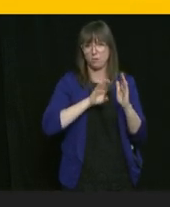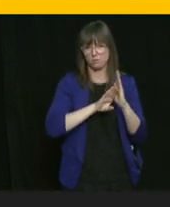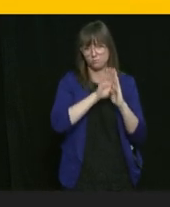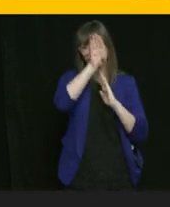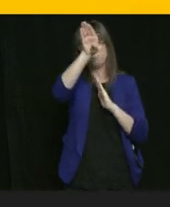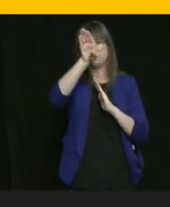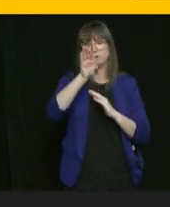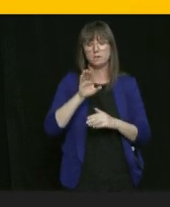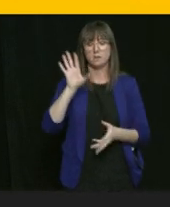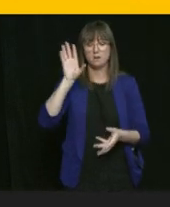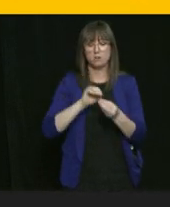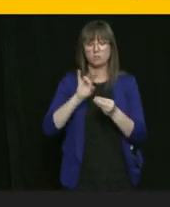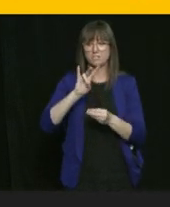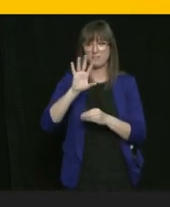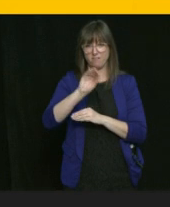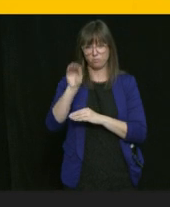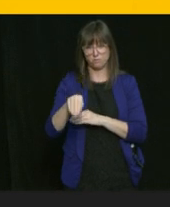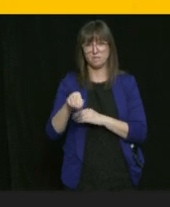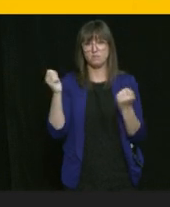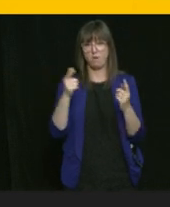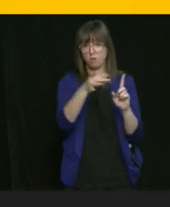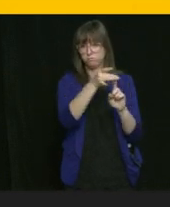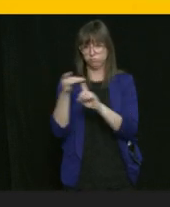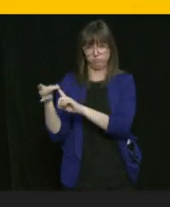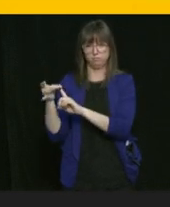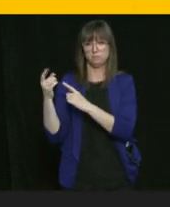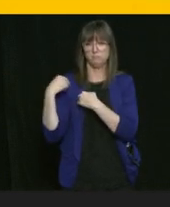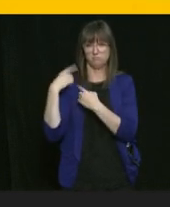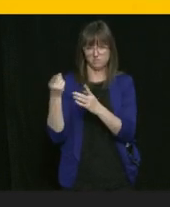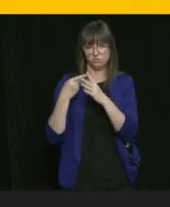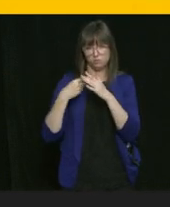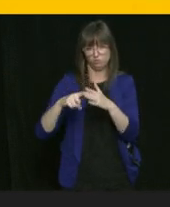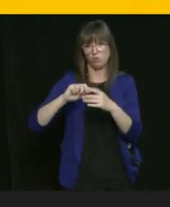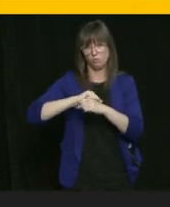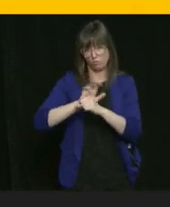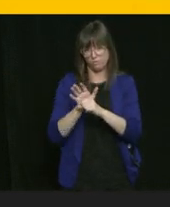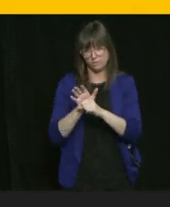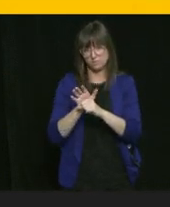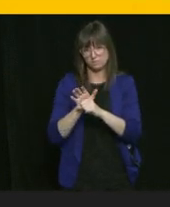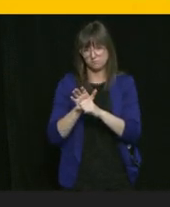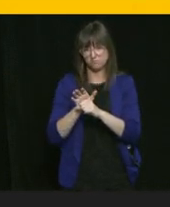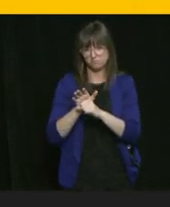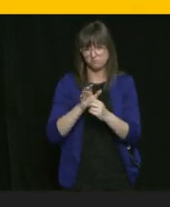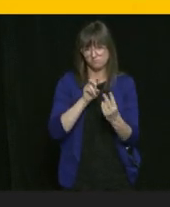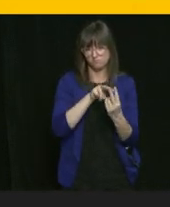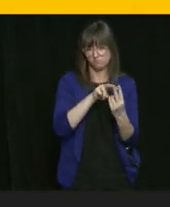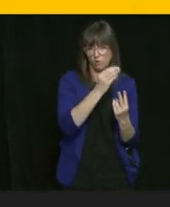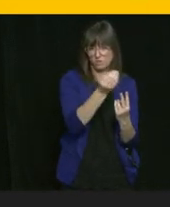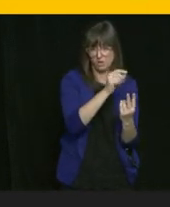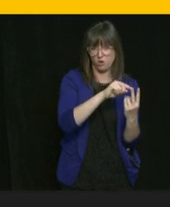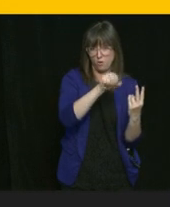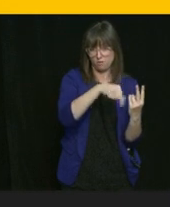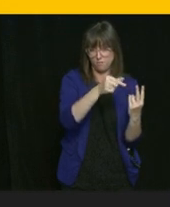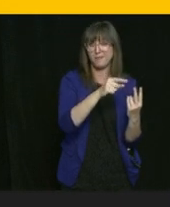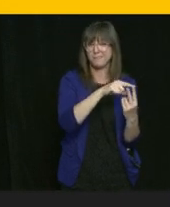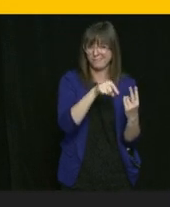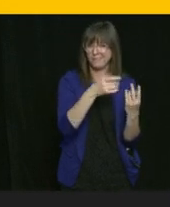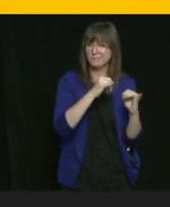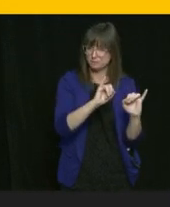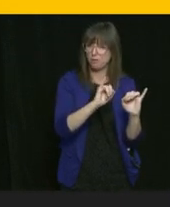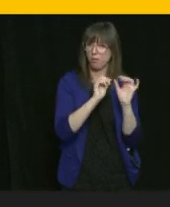over 75% of all cases reported since the beginning of the pandemic and continuing to account for the majority of